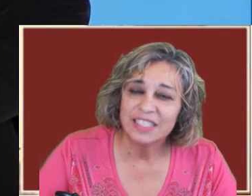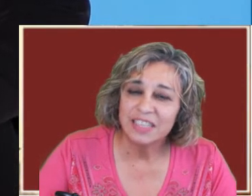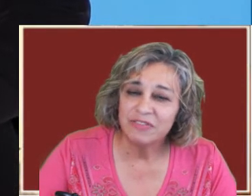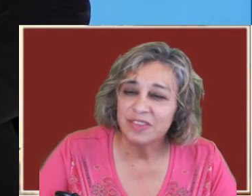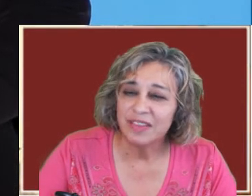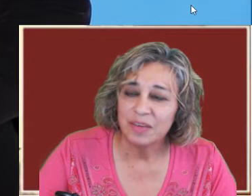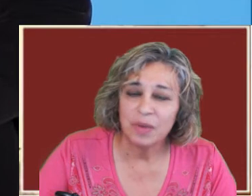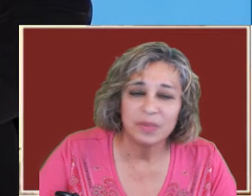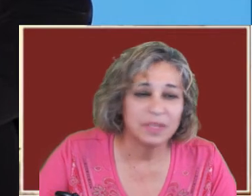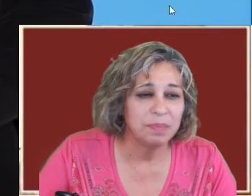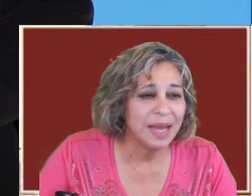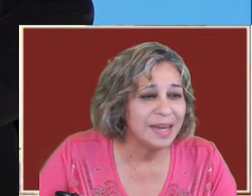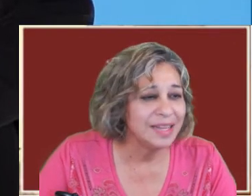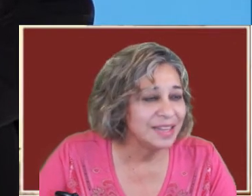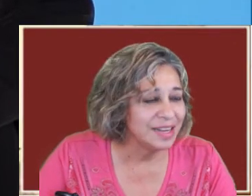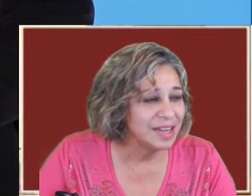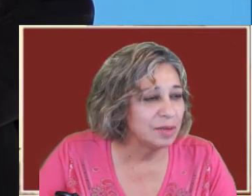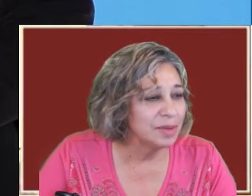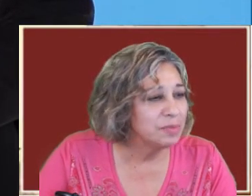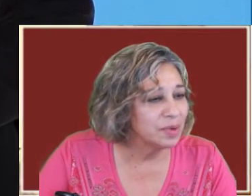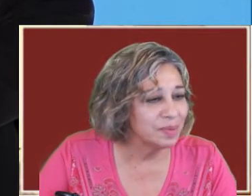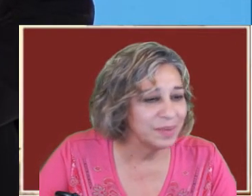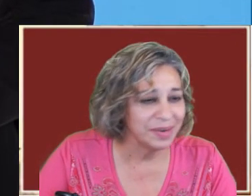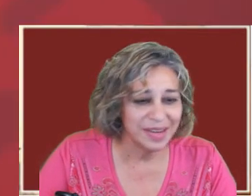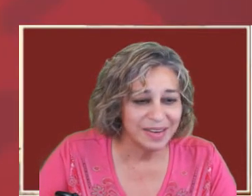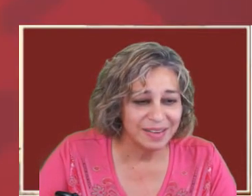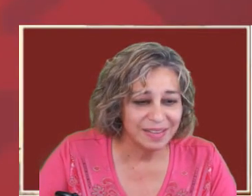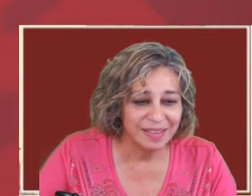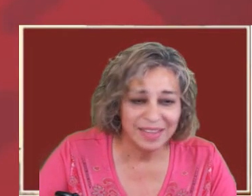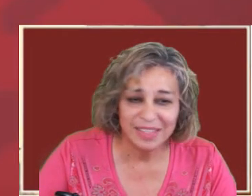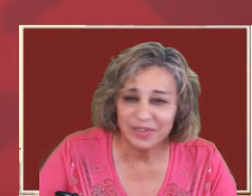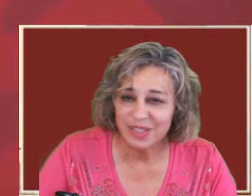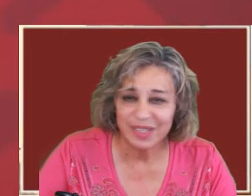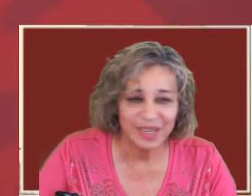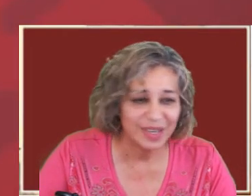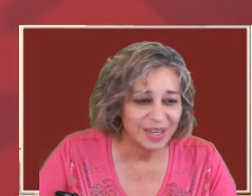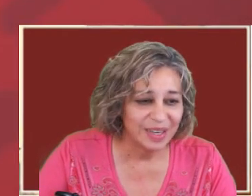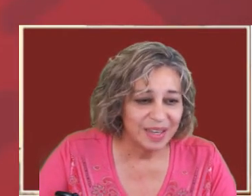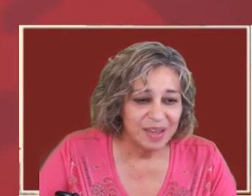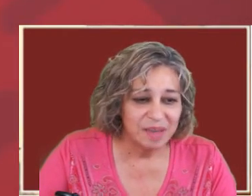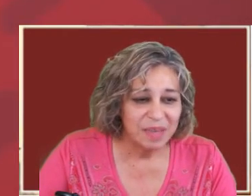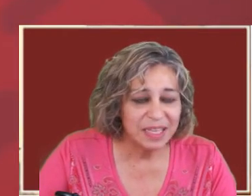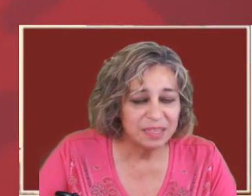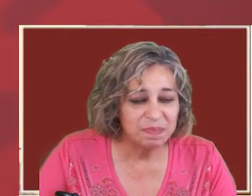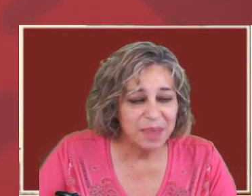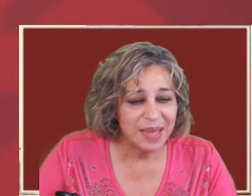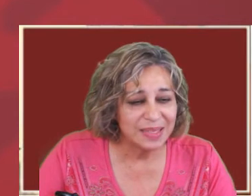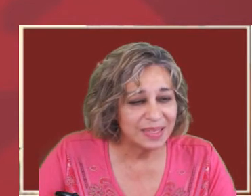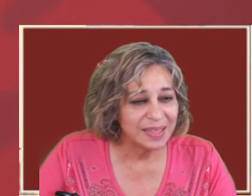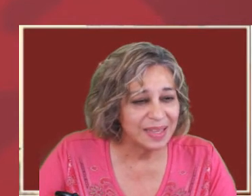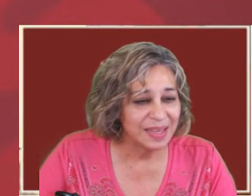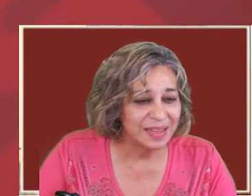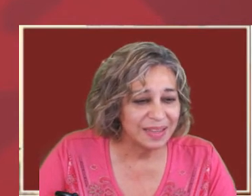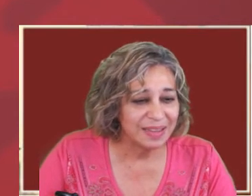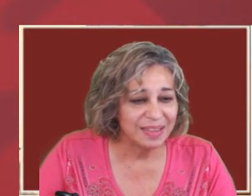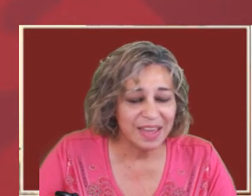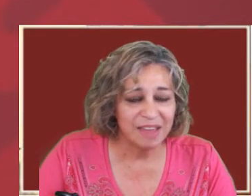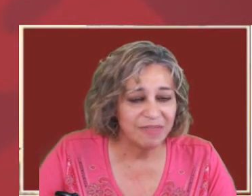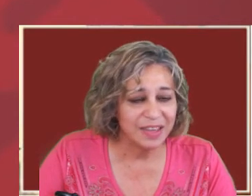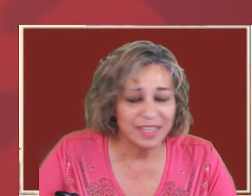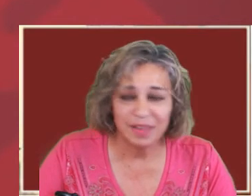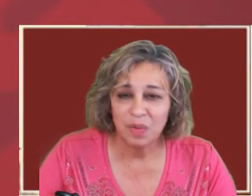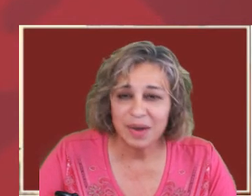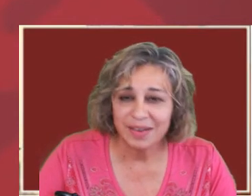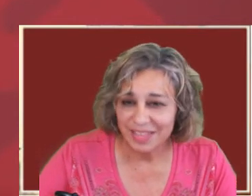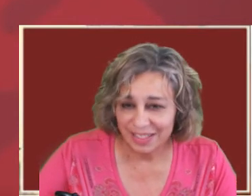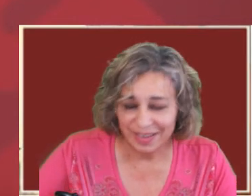it's different than what was applied in the neoliberal period, that's for sure. Because basically, they